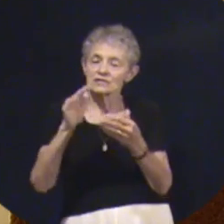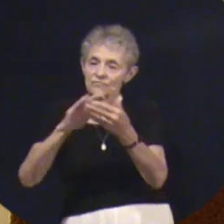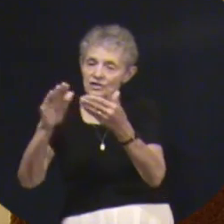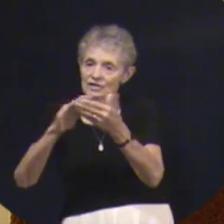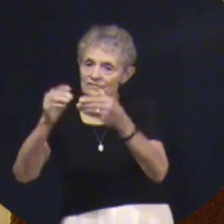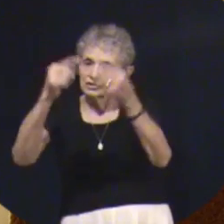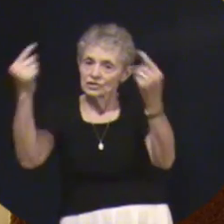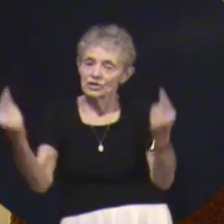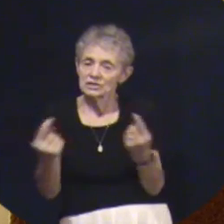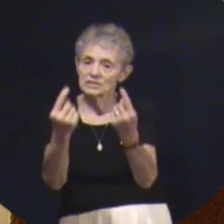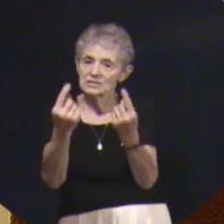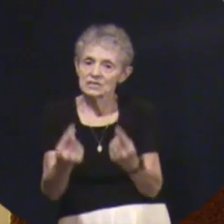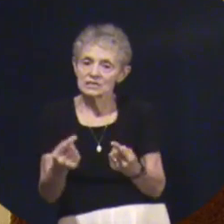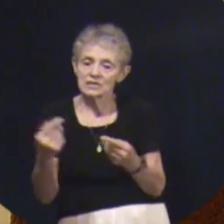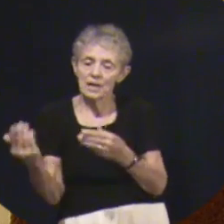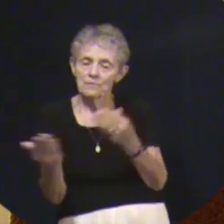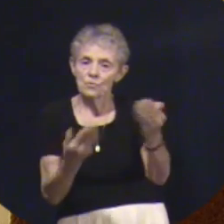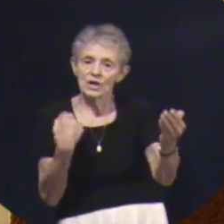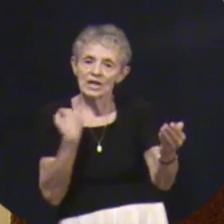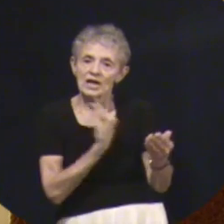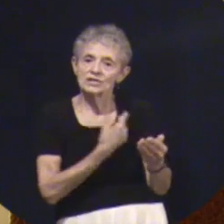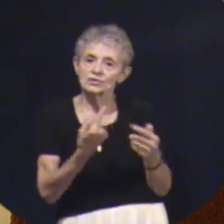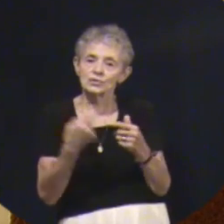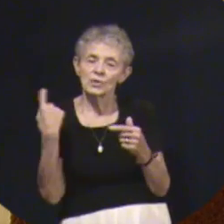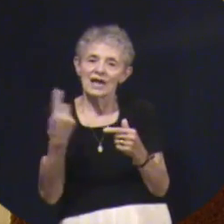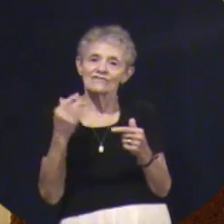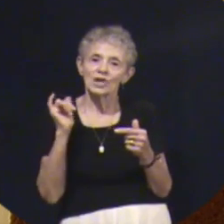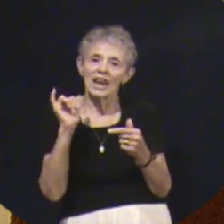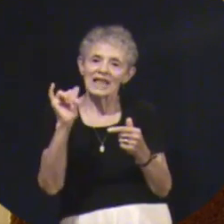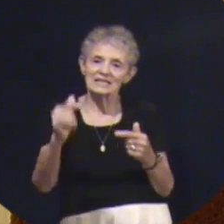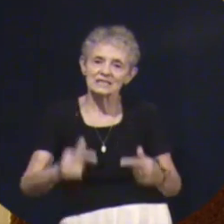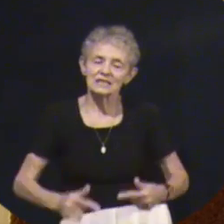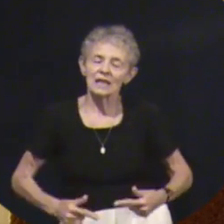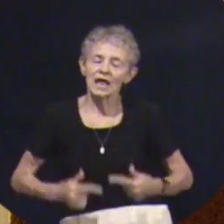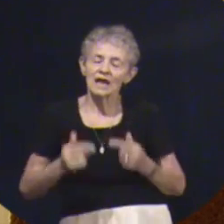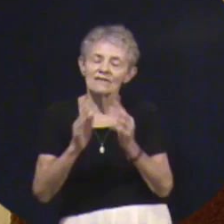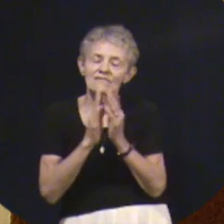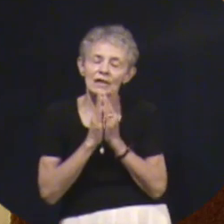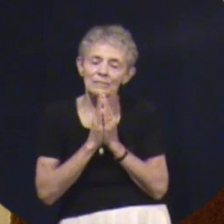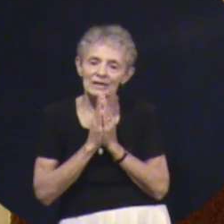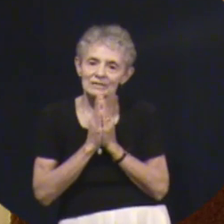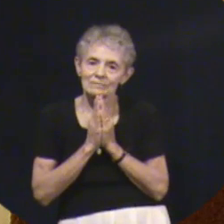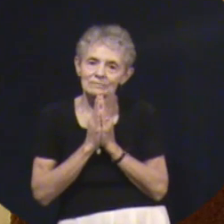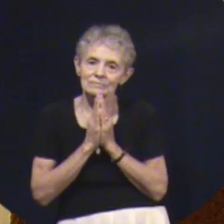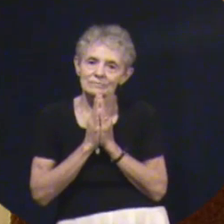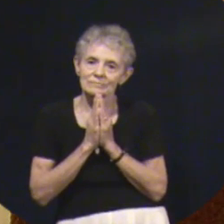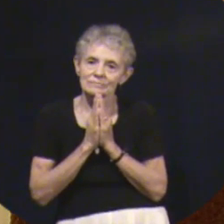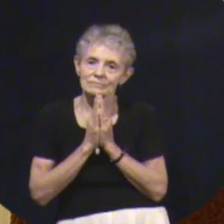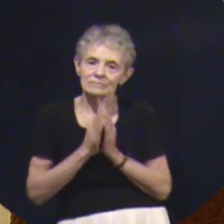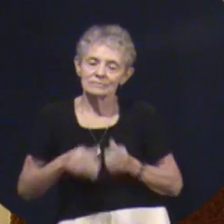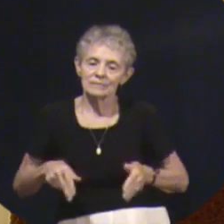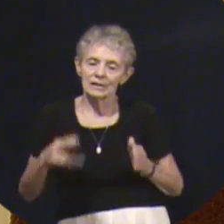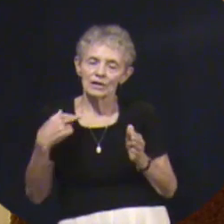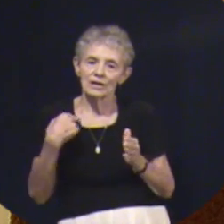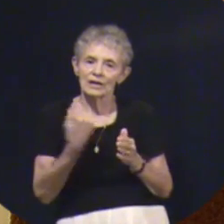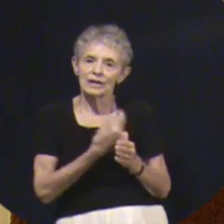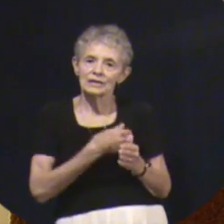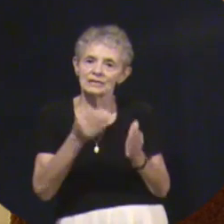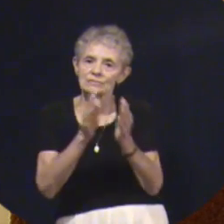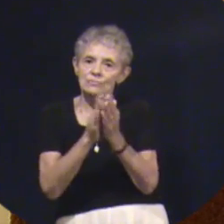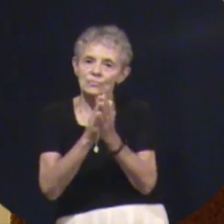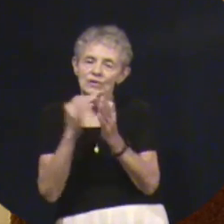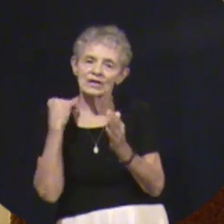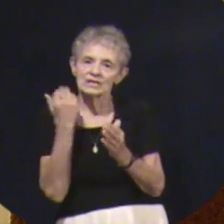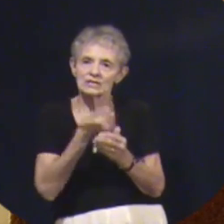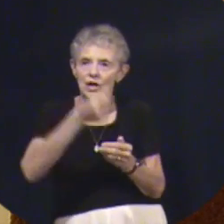our sins, and bring us to everlasting life. Amen. Let us praise our God